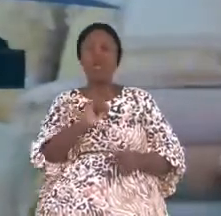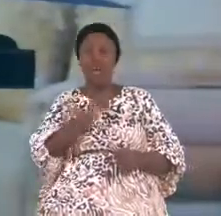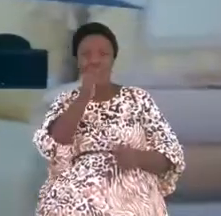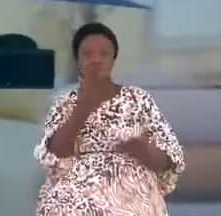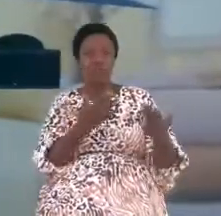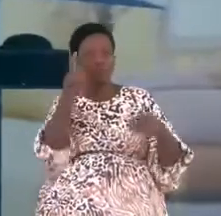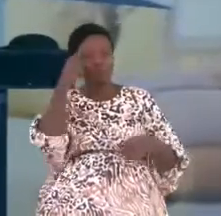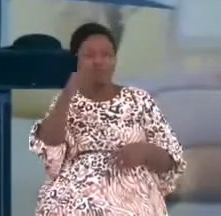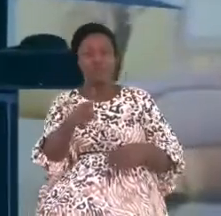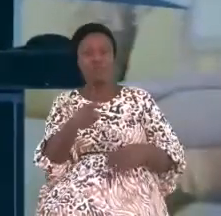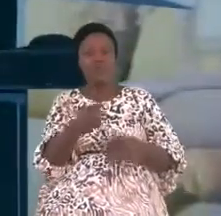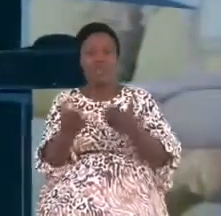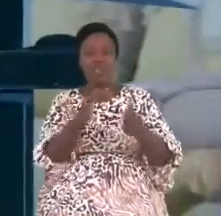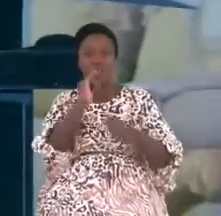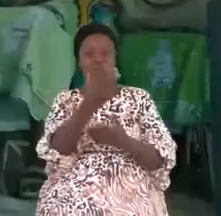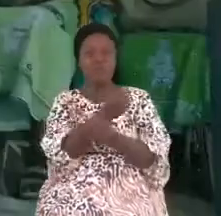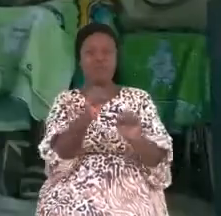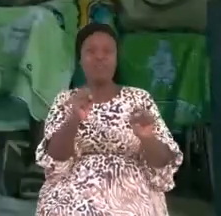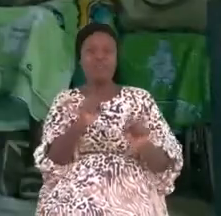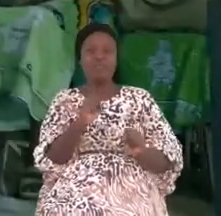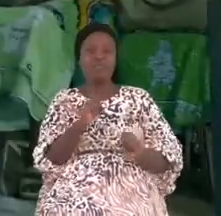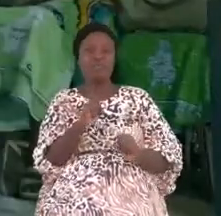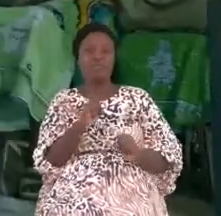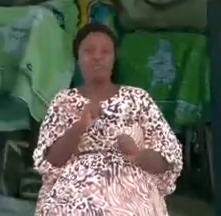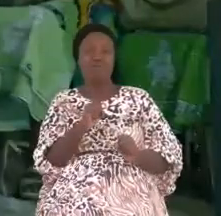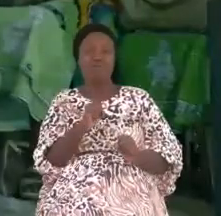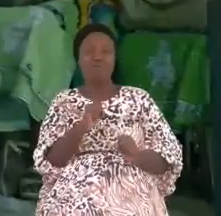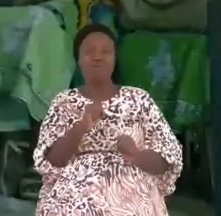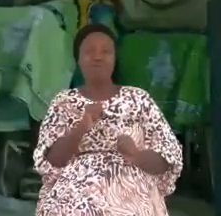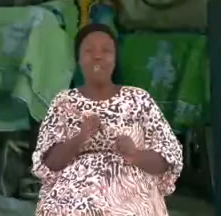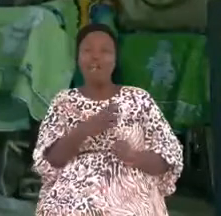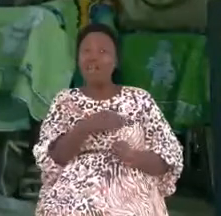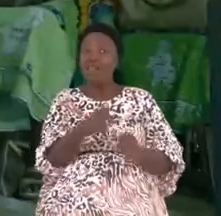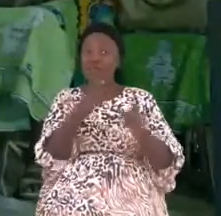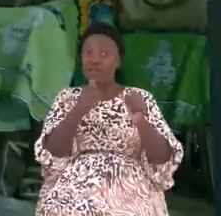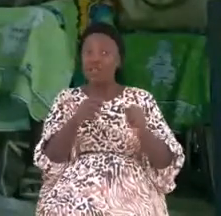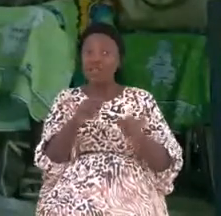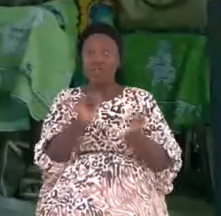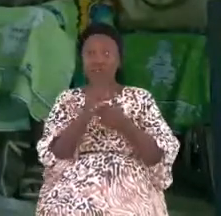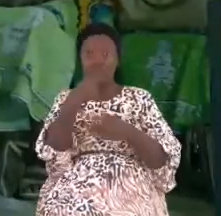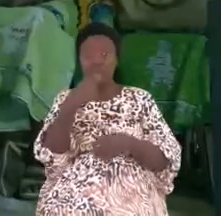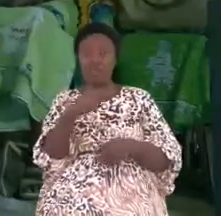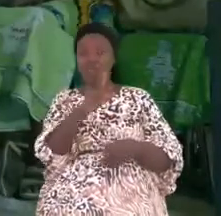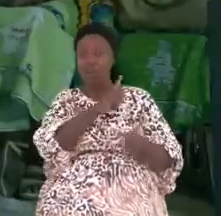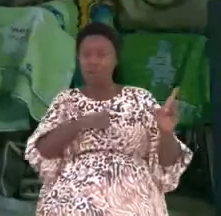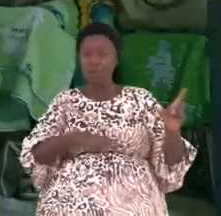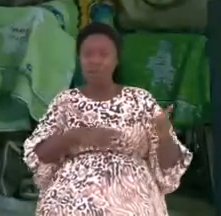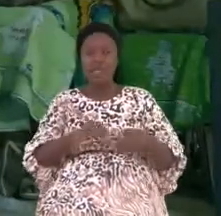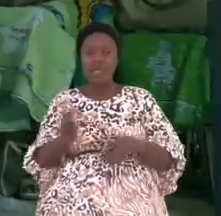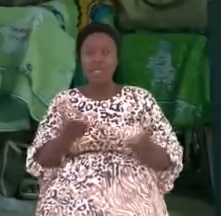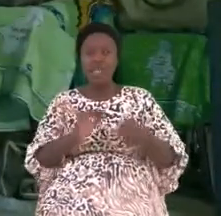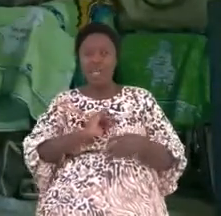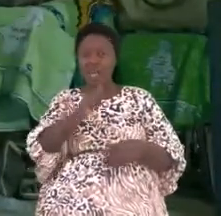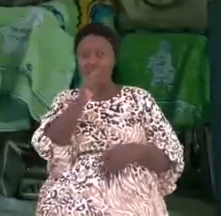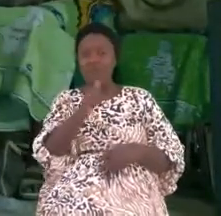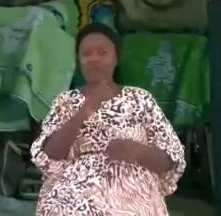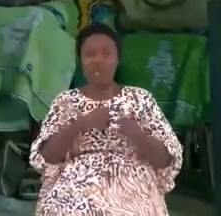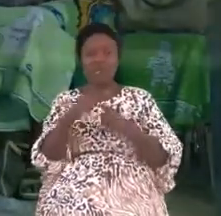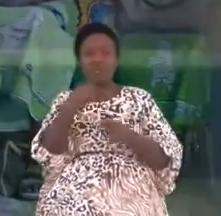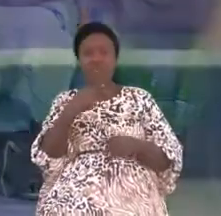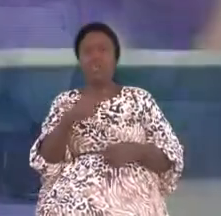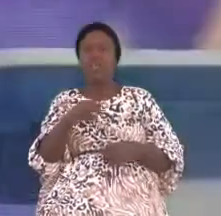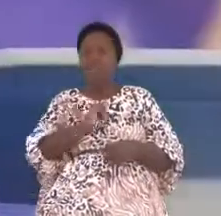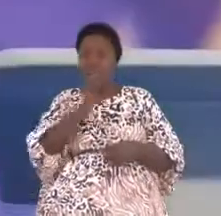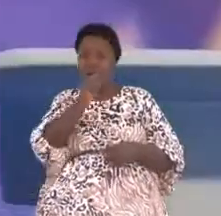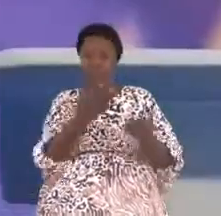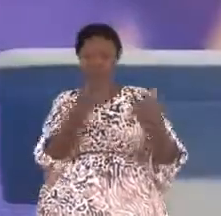you here is your salvation immediately you say lord here i am he'll say i've been waiting